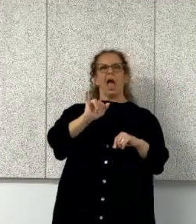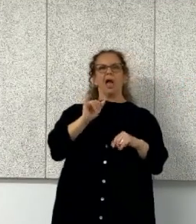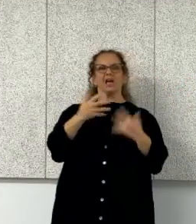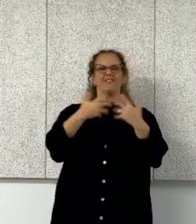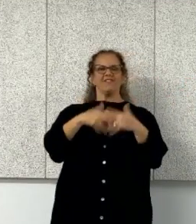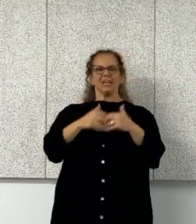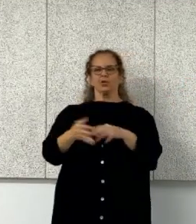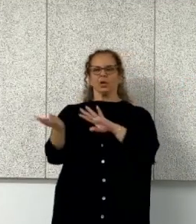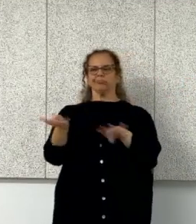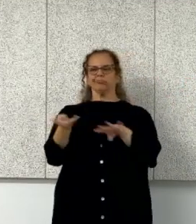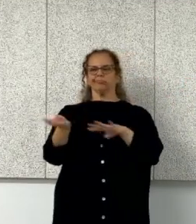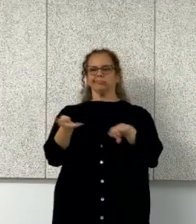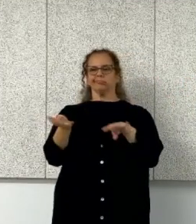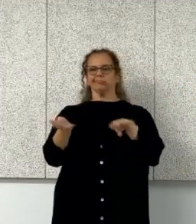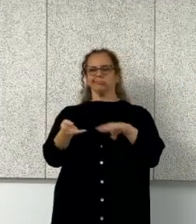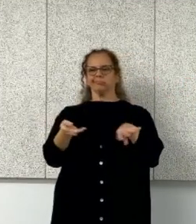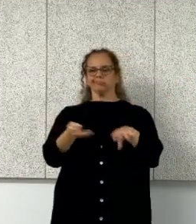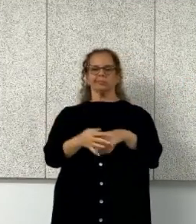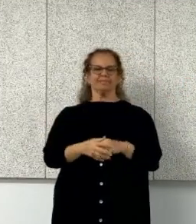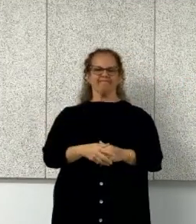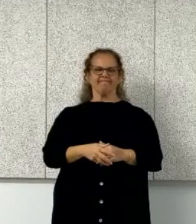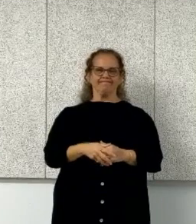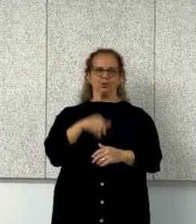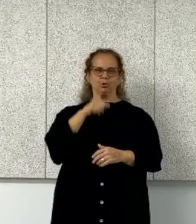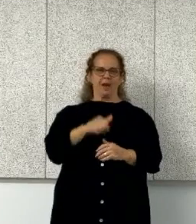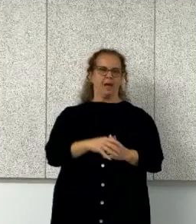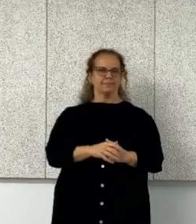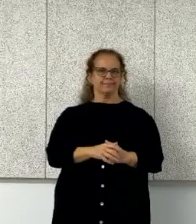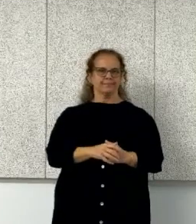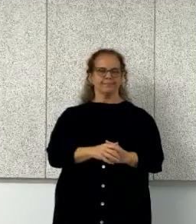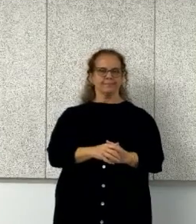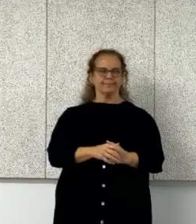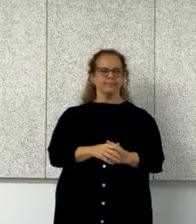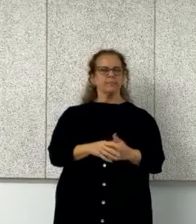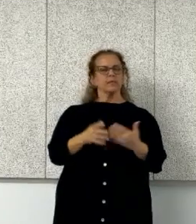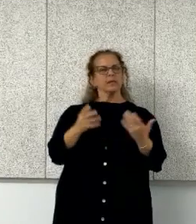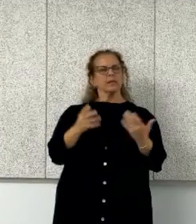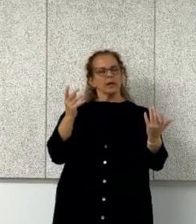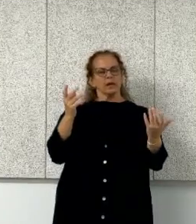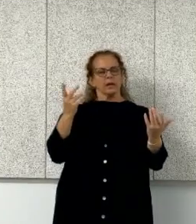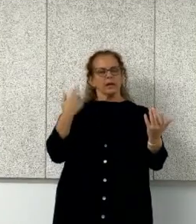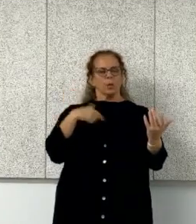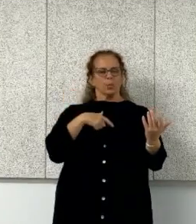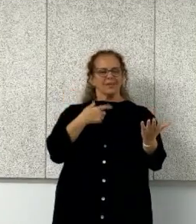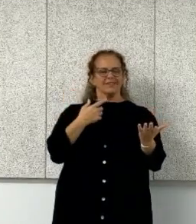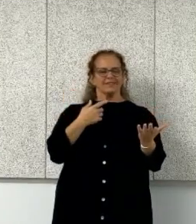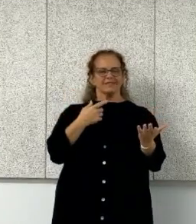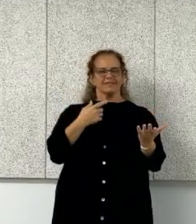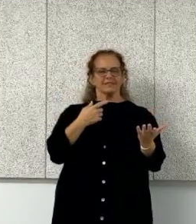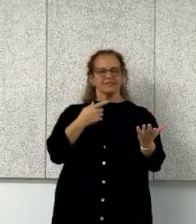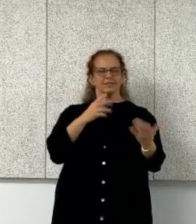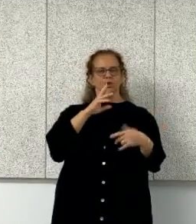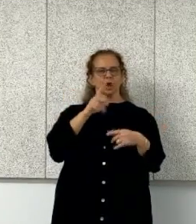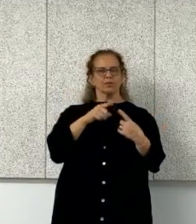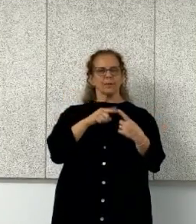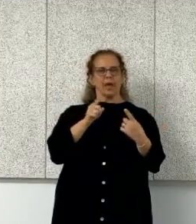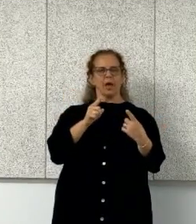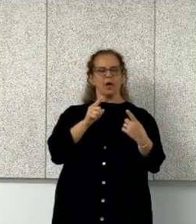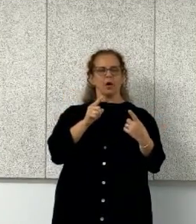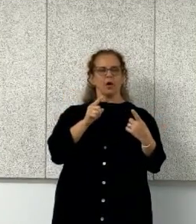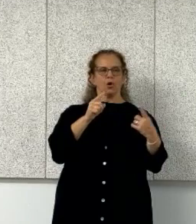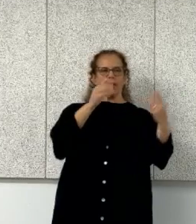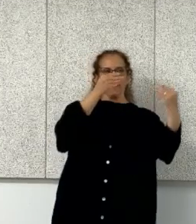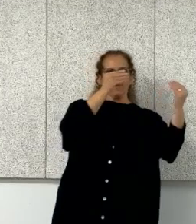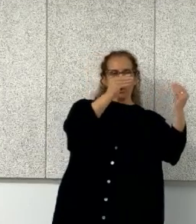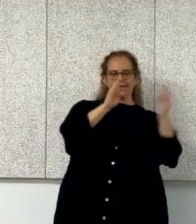okay, we've made this thing, now why is the house not full? Marketers need to be, we've talked for so long about the silos between marketing and development, and